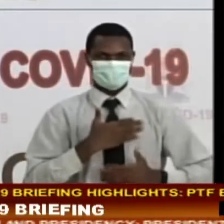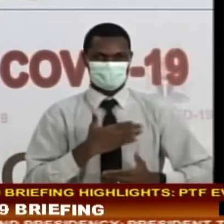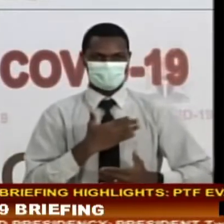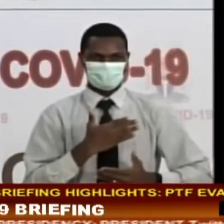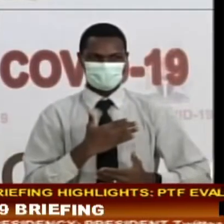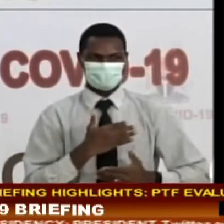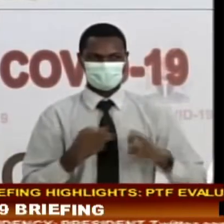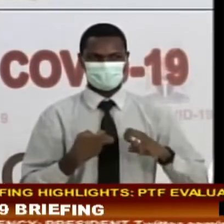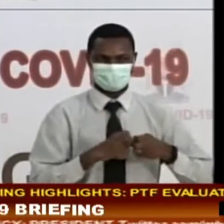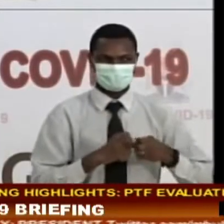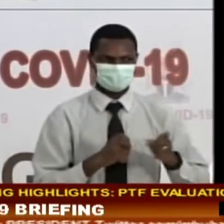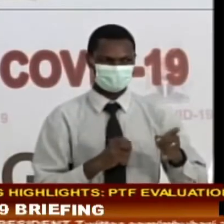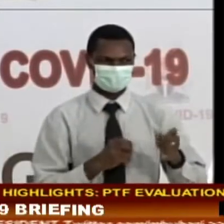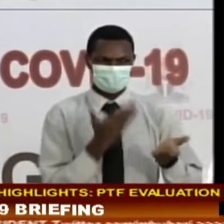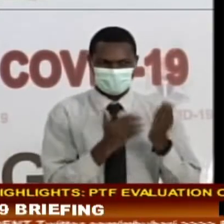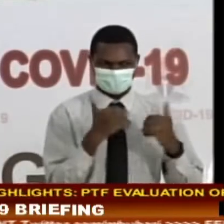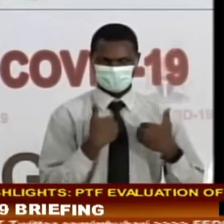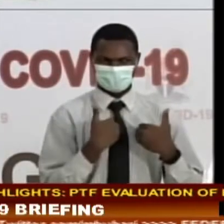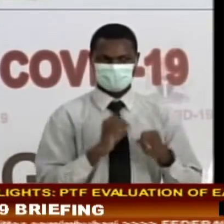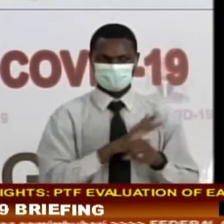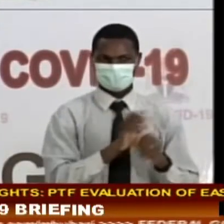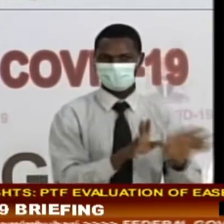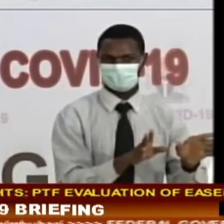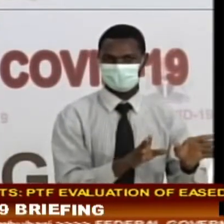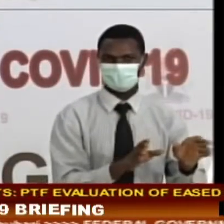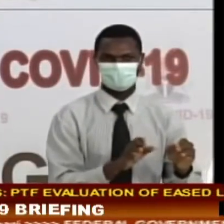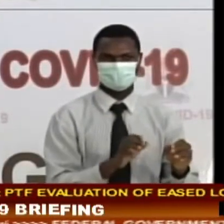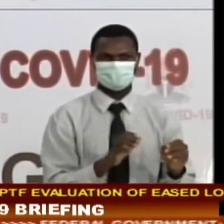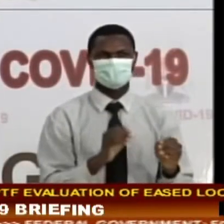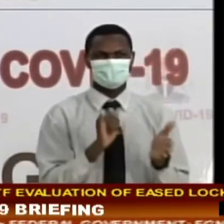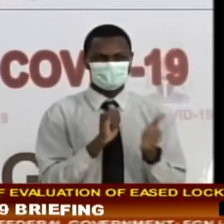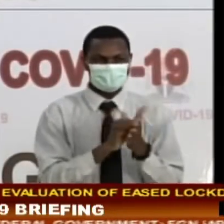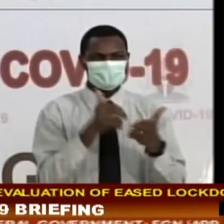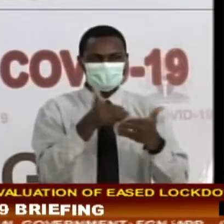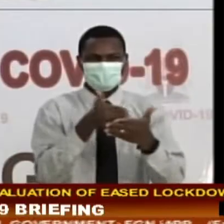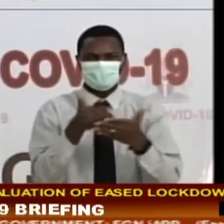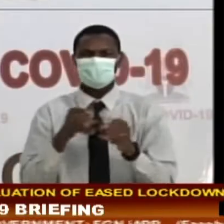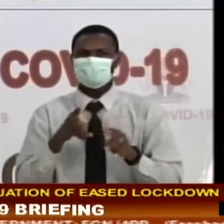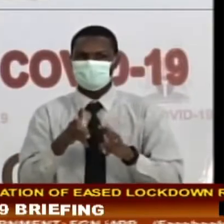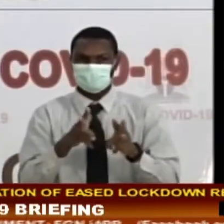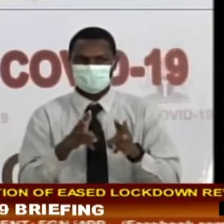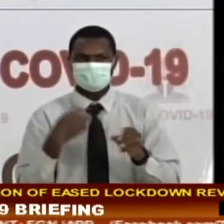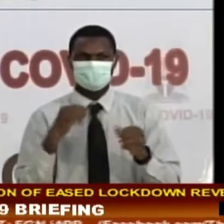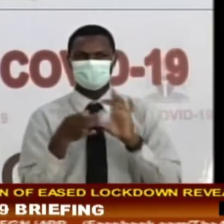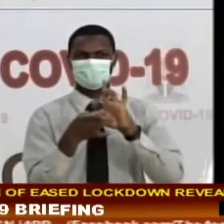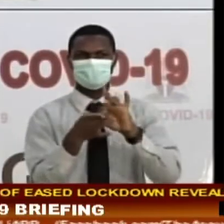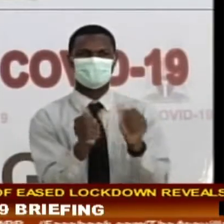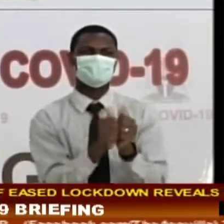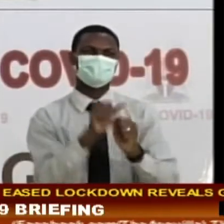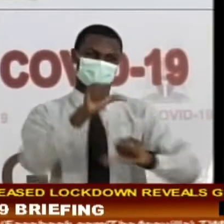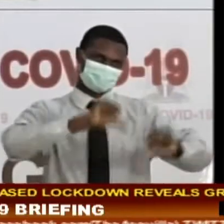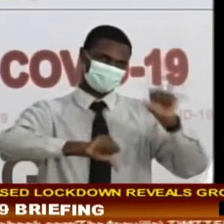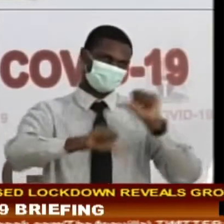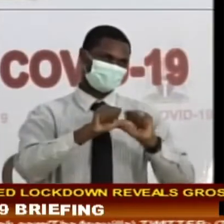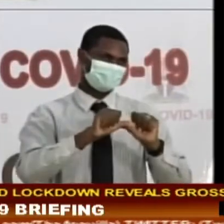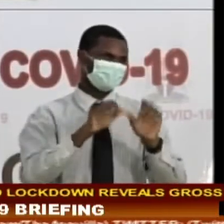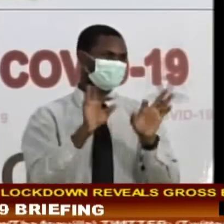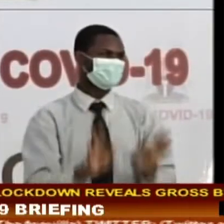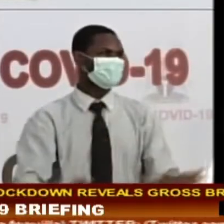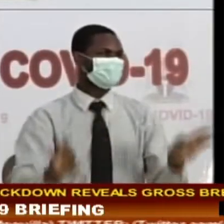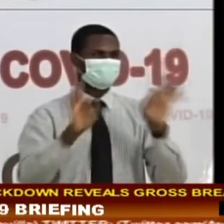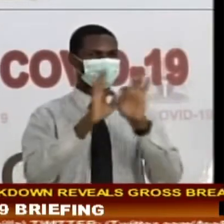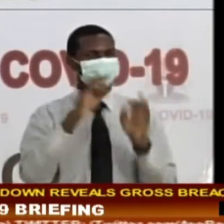infections now why is all of this important why do we need the science and why do we need to engage globally you